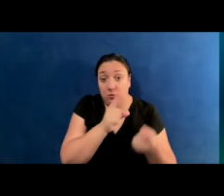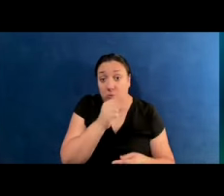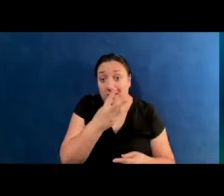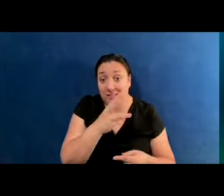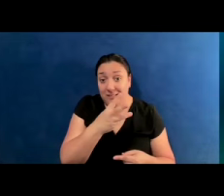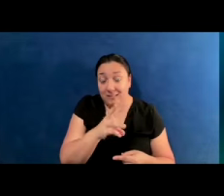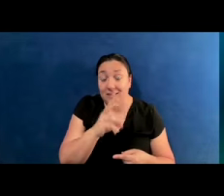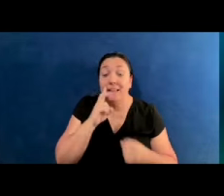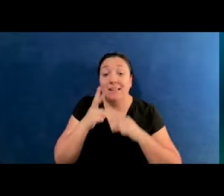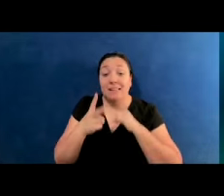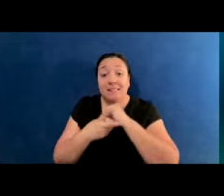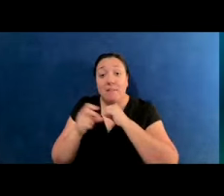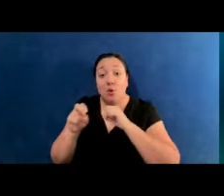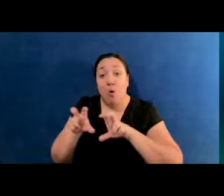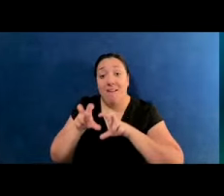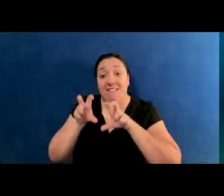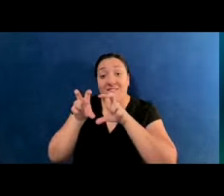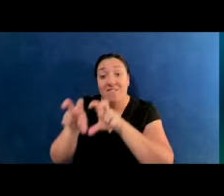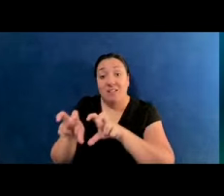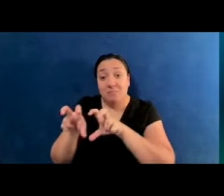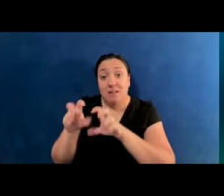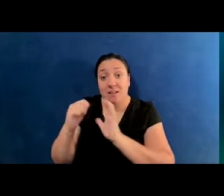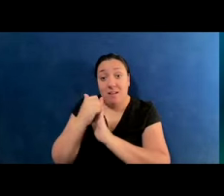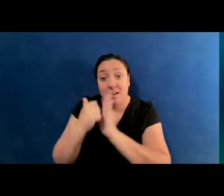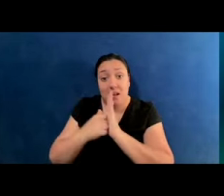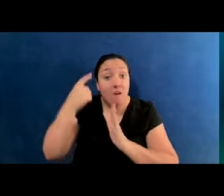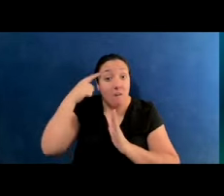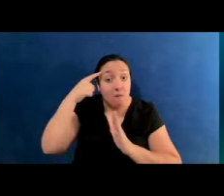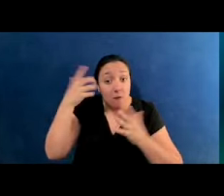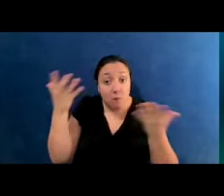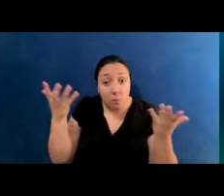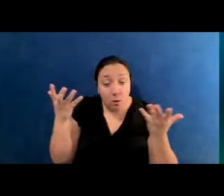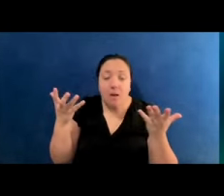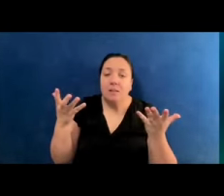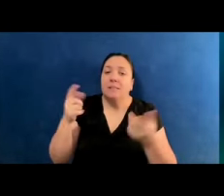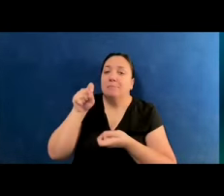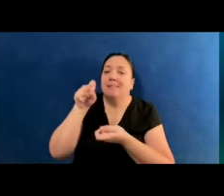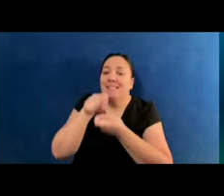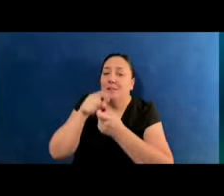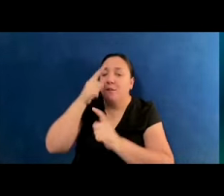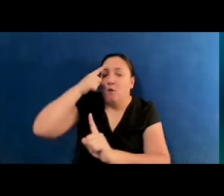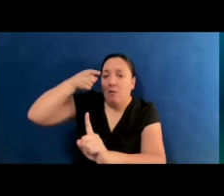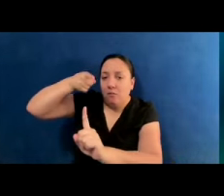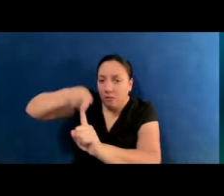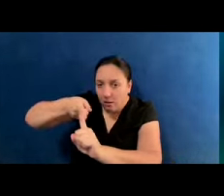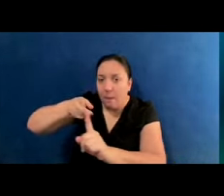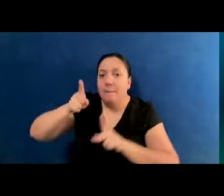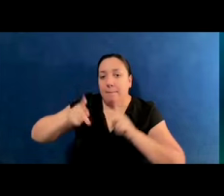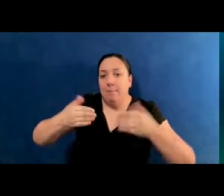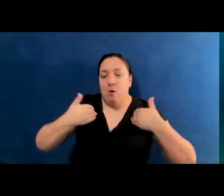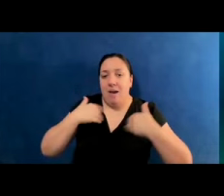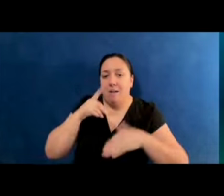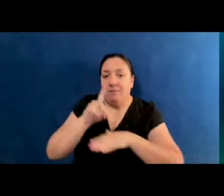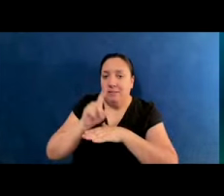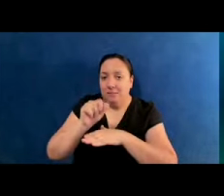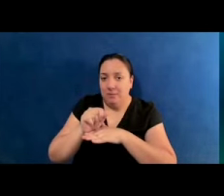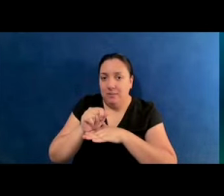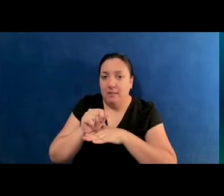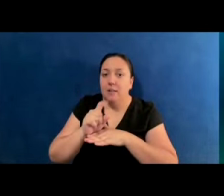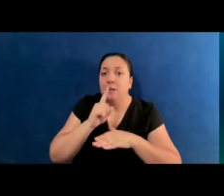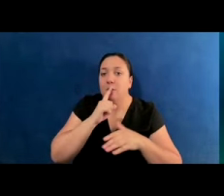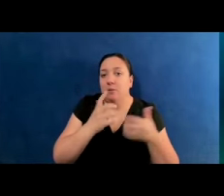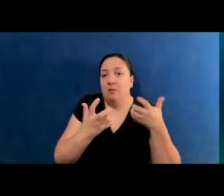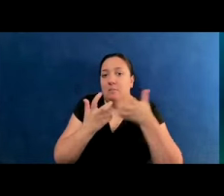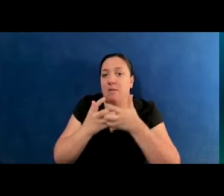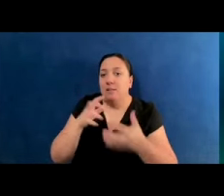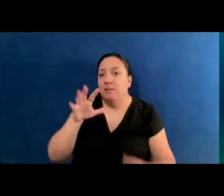an investment account that is designed exclusively for people with disabilities. And it is modeled after